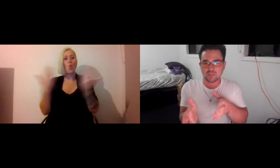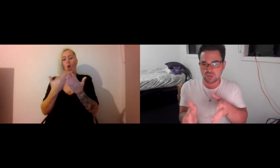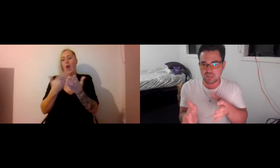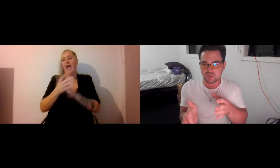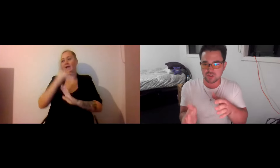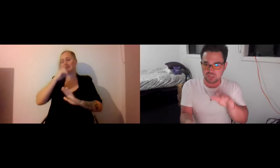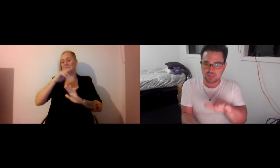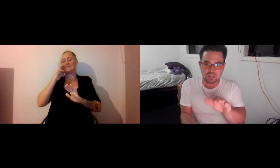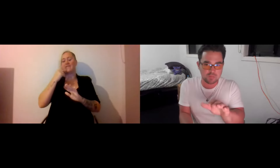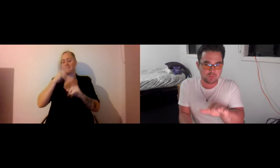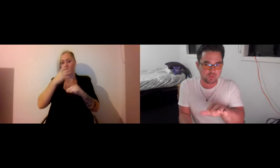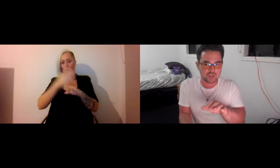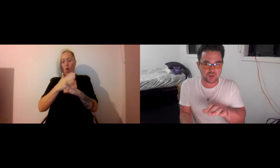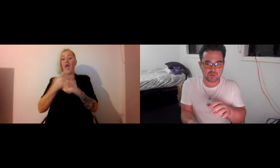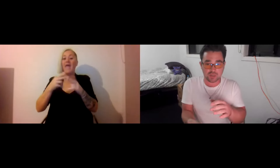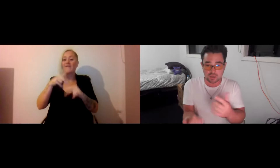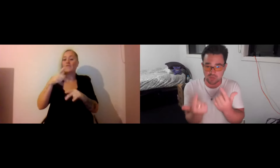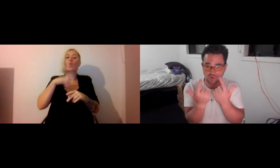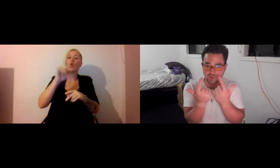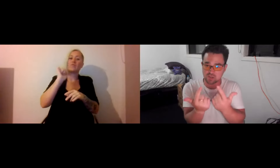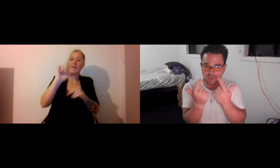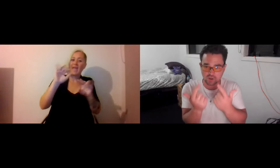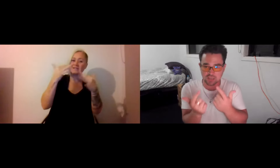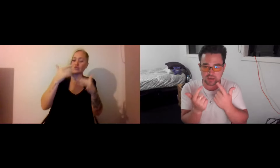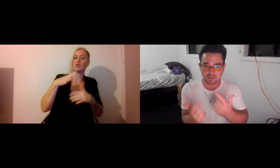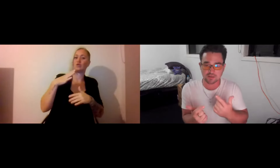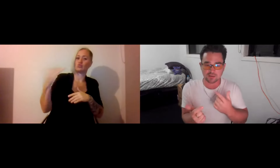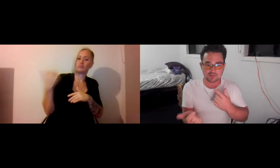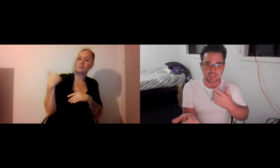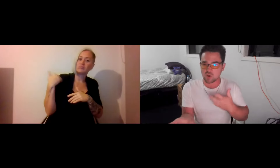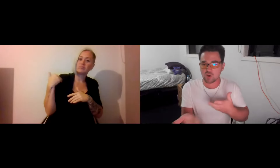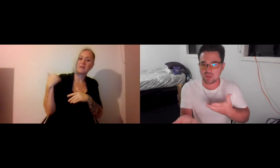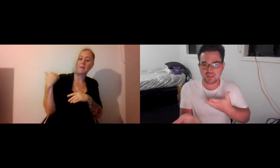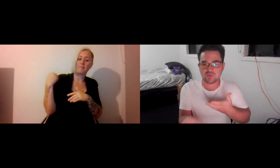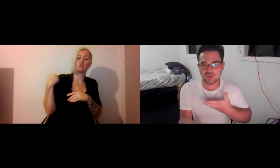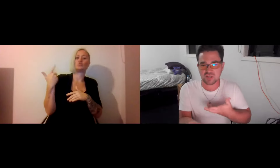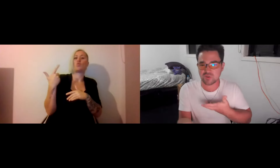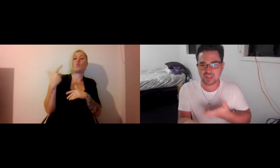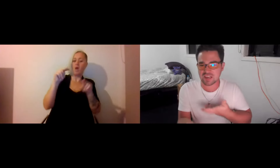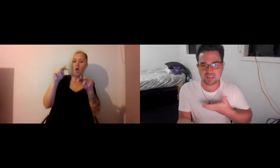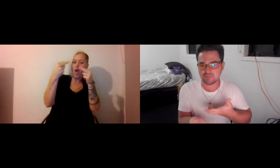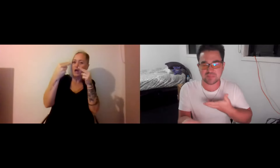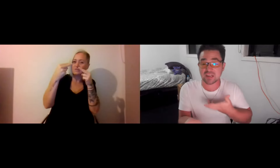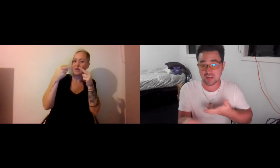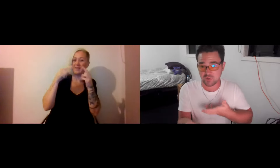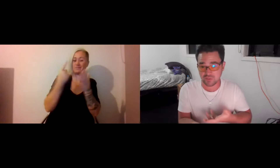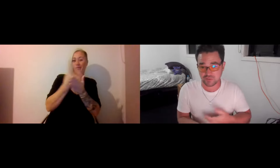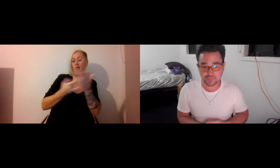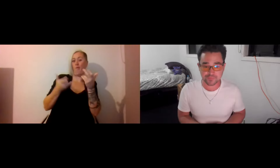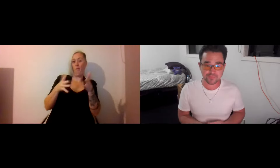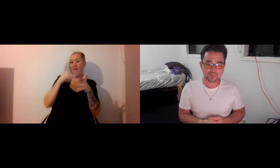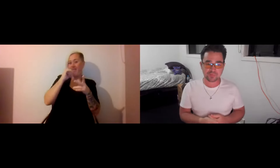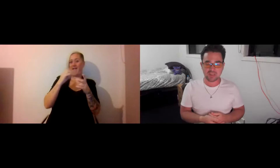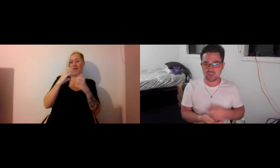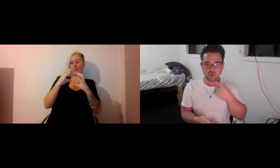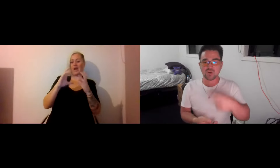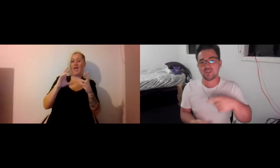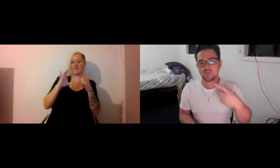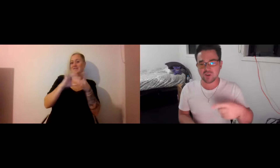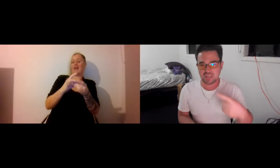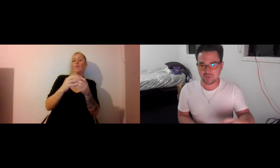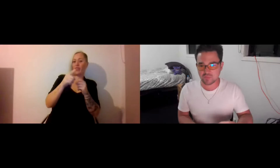to get their attention, you need to tap them on the shoulder and make sure there's eye contact. That's the only way they can really communicate and connect with you. If